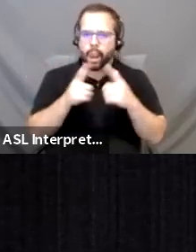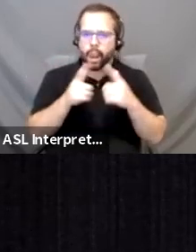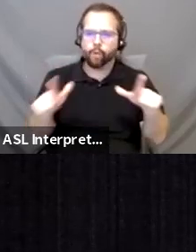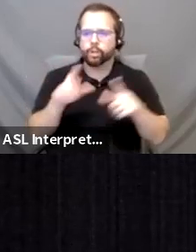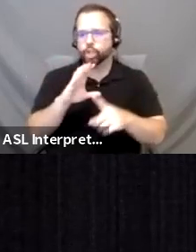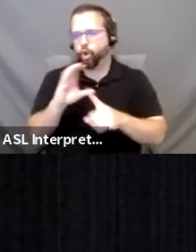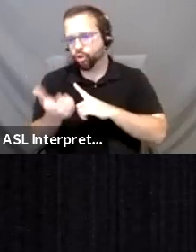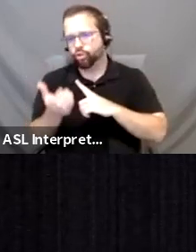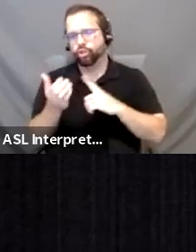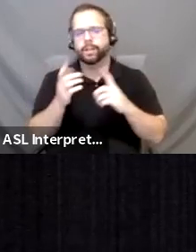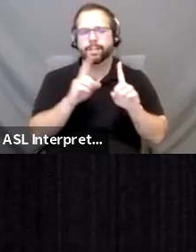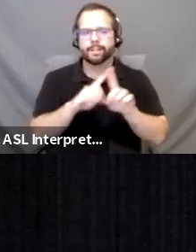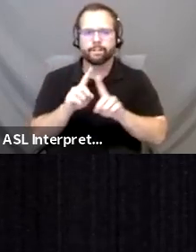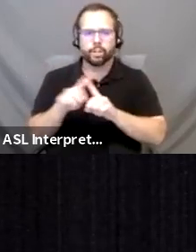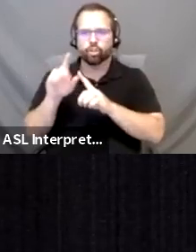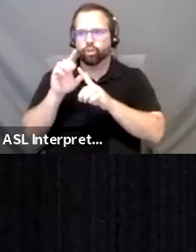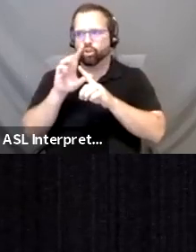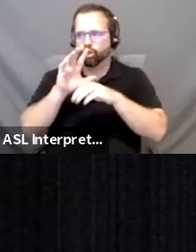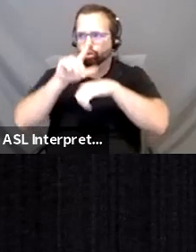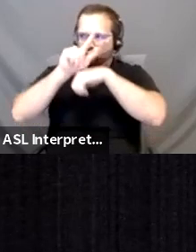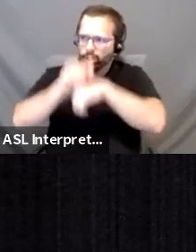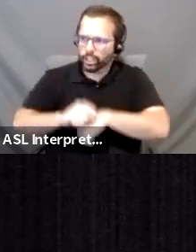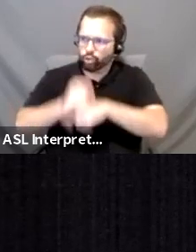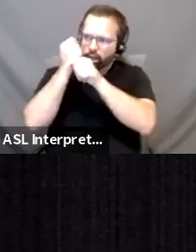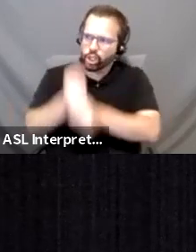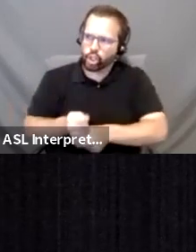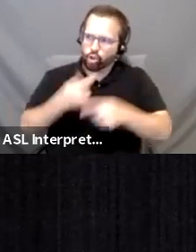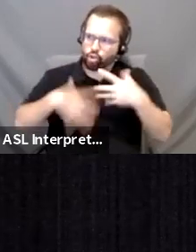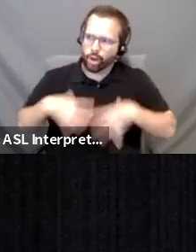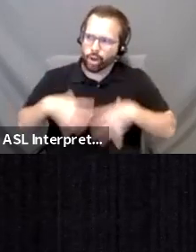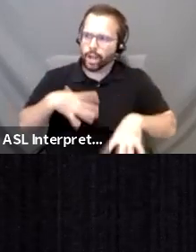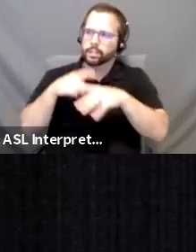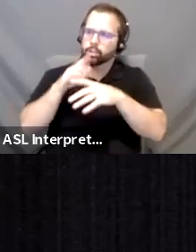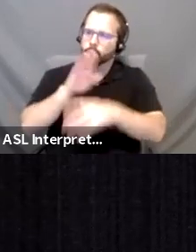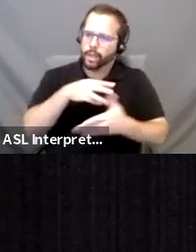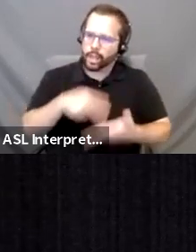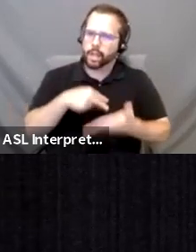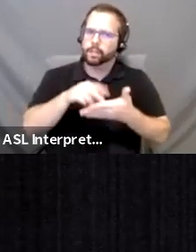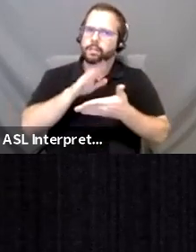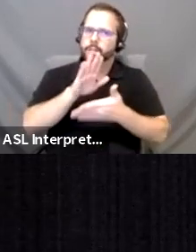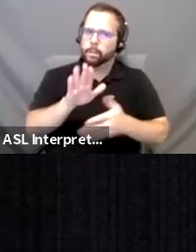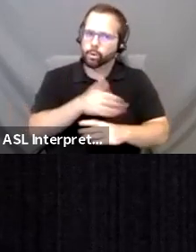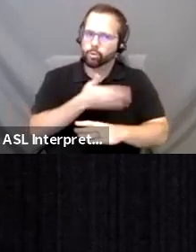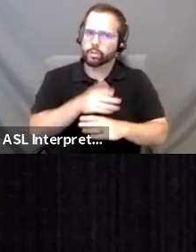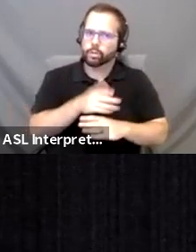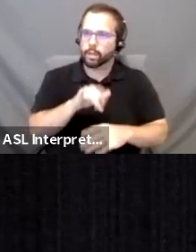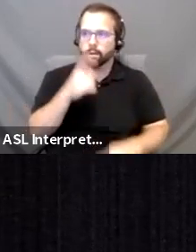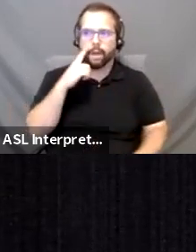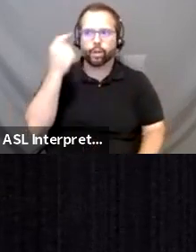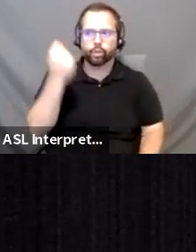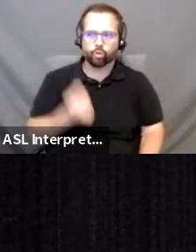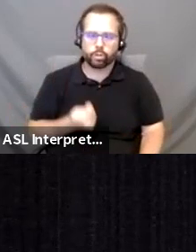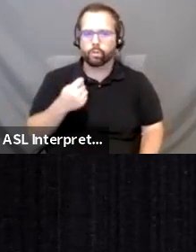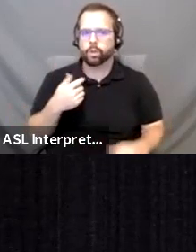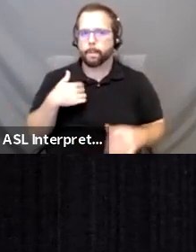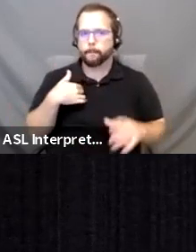the way their traditional dress and their dance and their music. And that's what we do. Like every Tuesday I try to do that, where we do a different country,